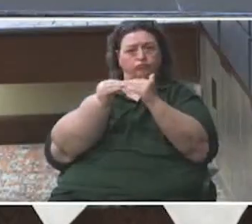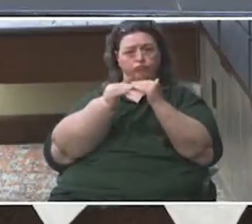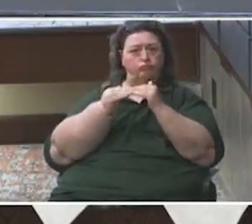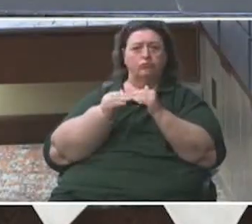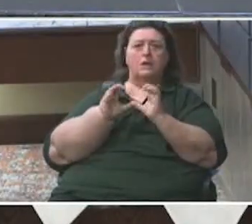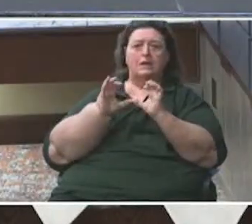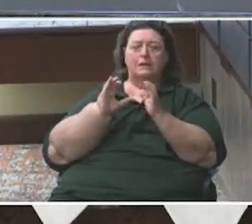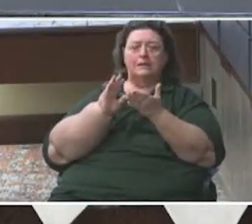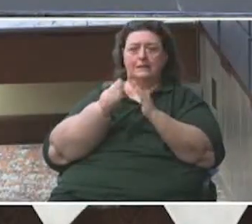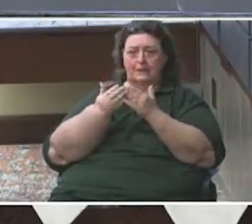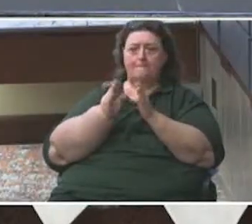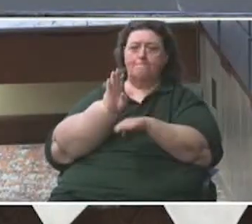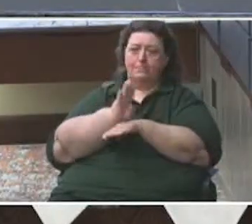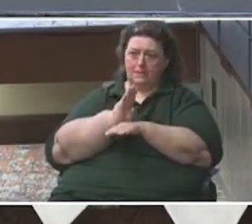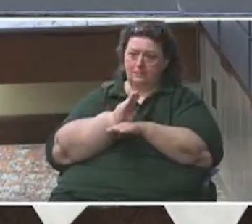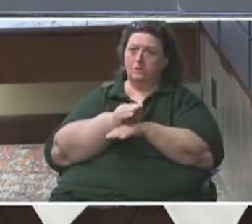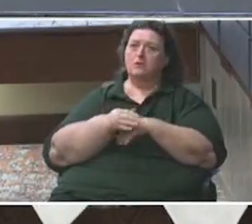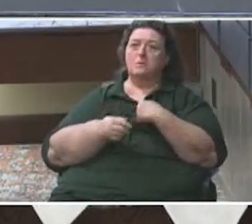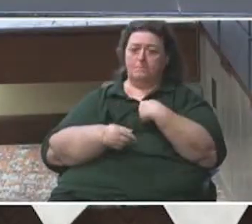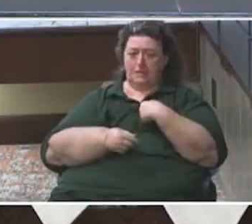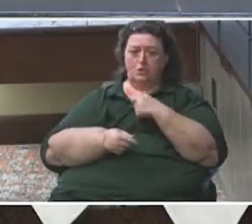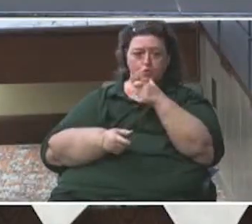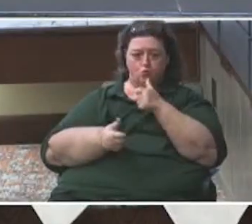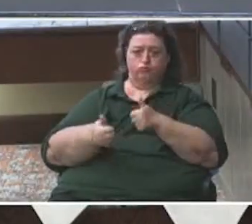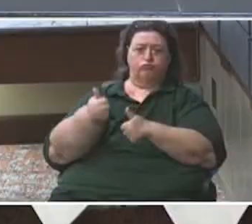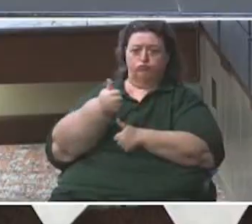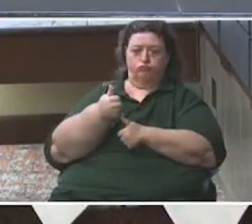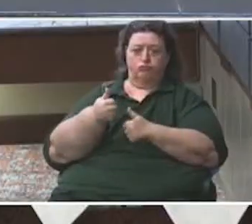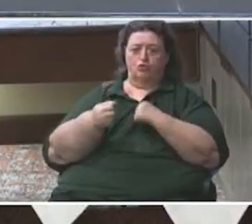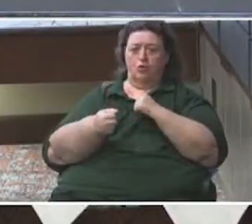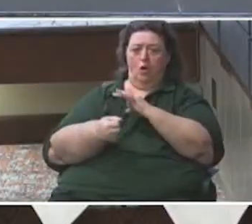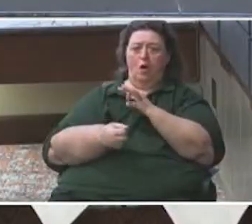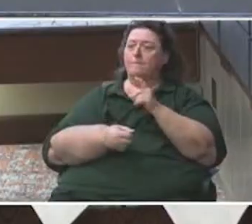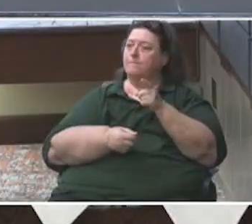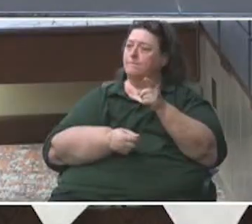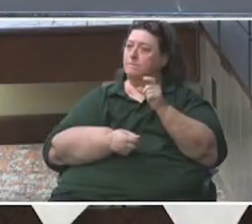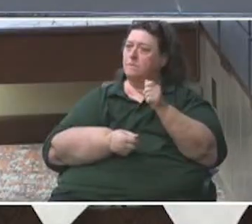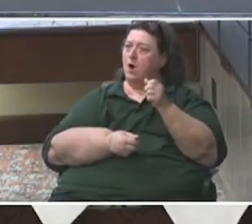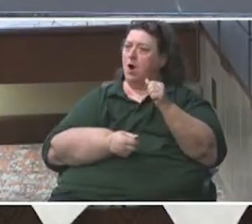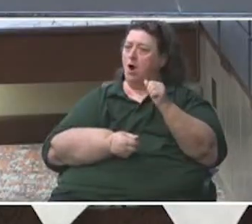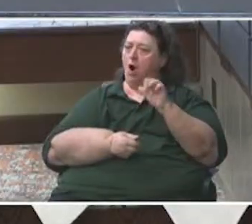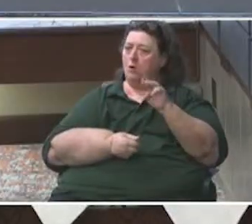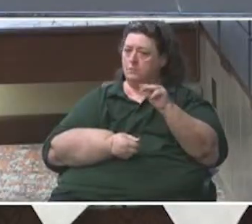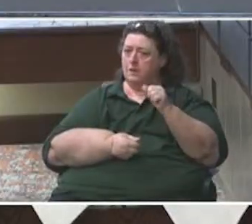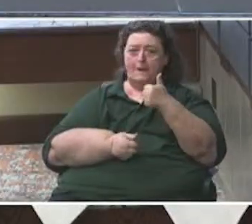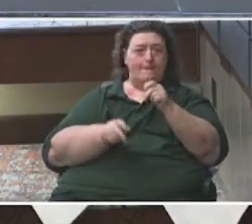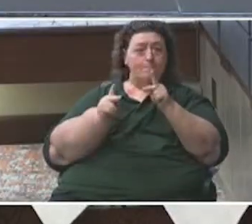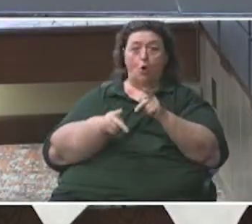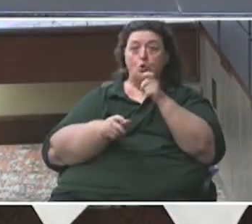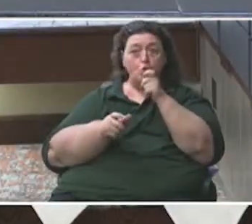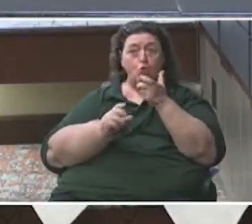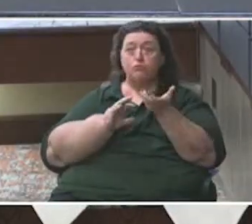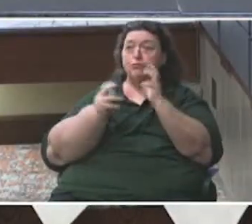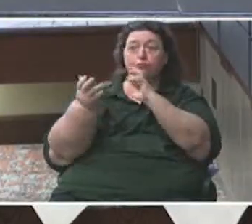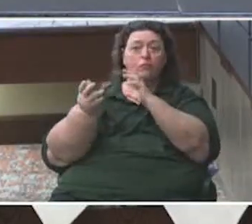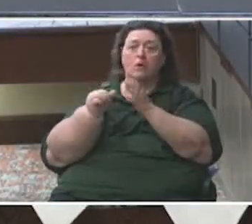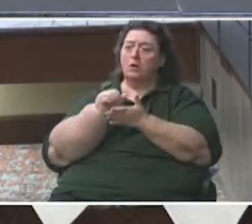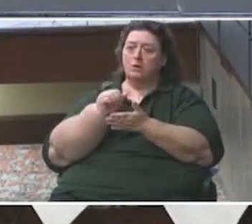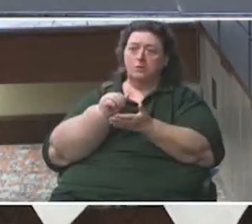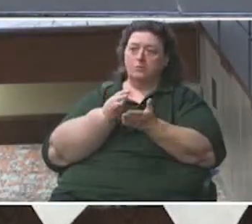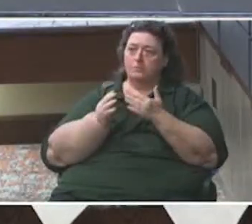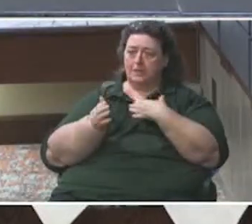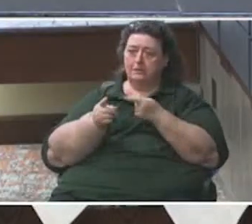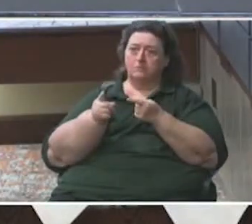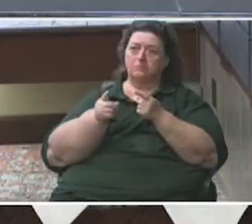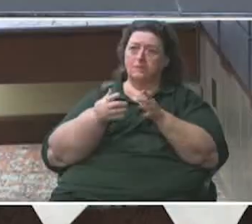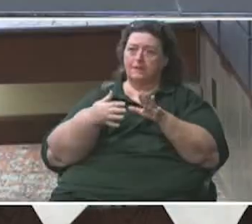may be conducted. If so directed by me, the Sergeant at Arms shall remove from the council meeting any person who, while addressing the city council or while attending the city